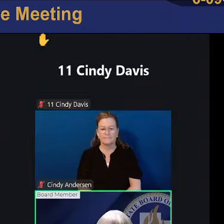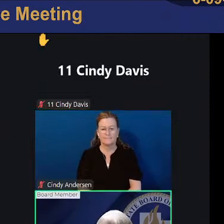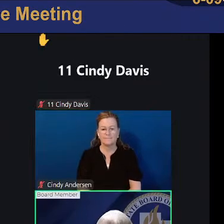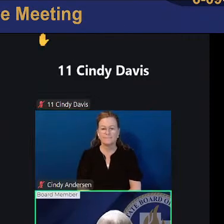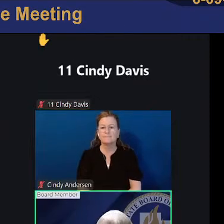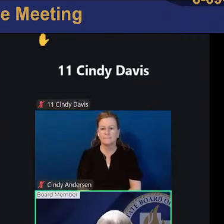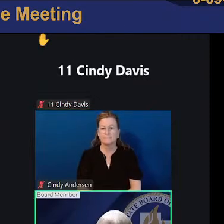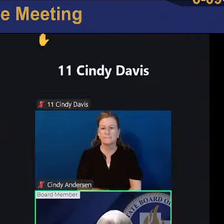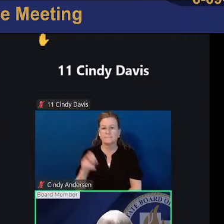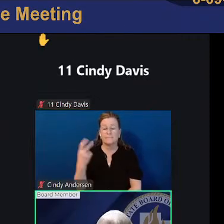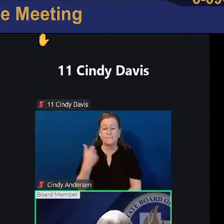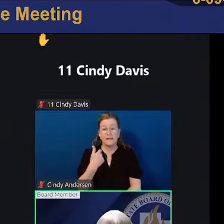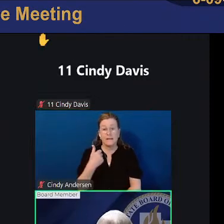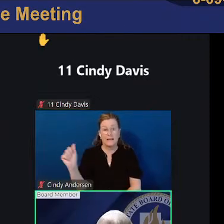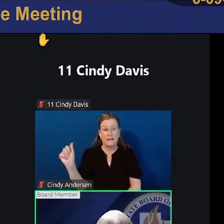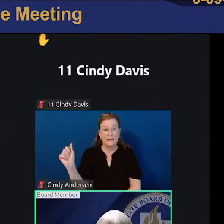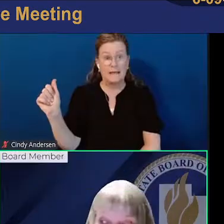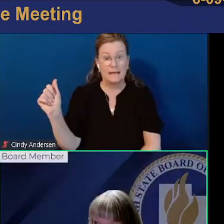All right, any